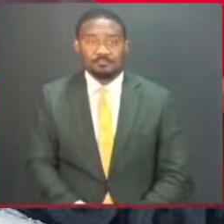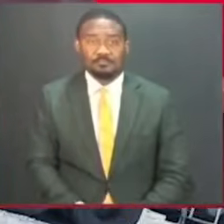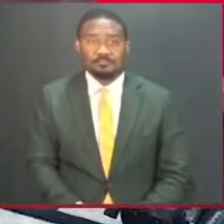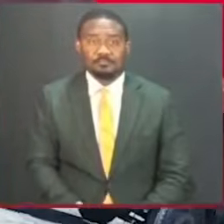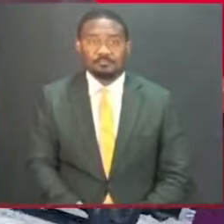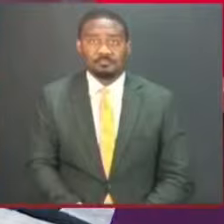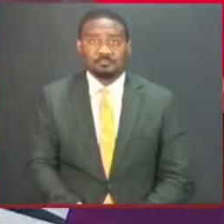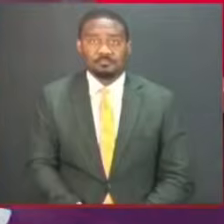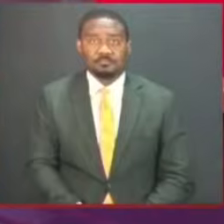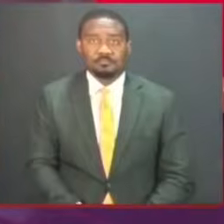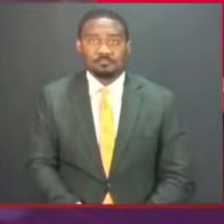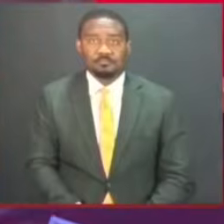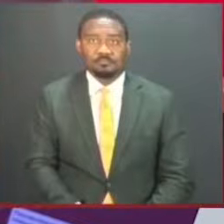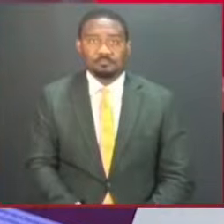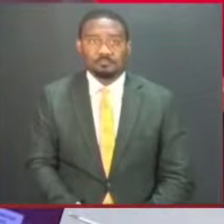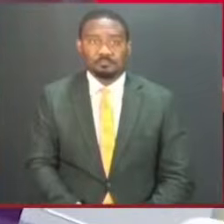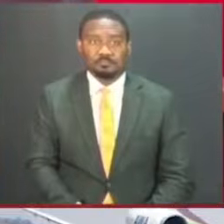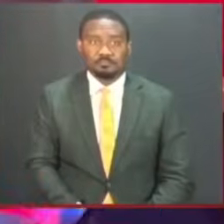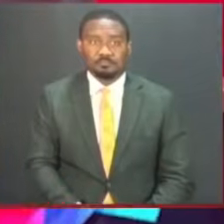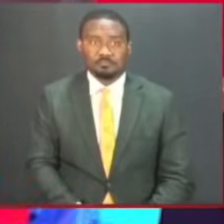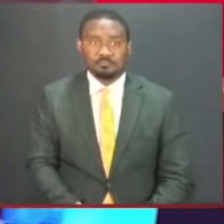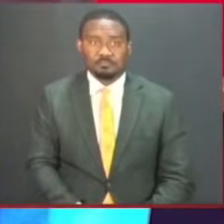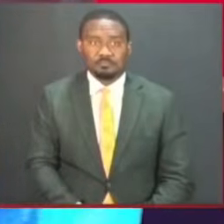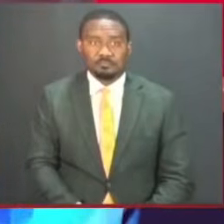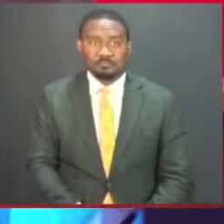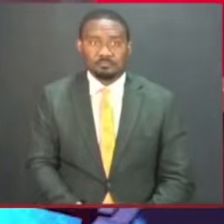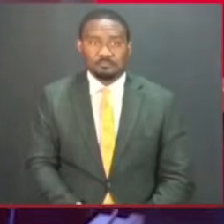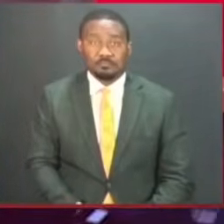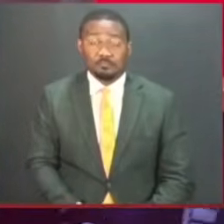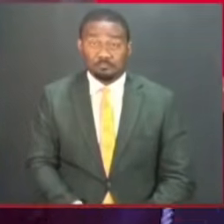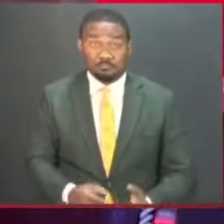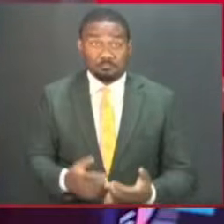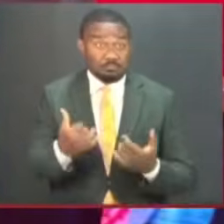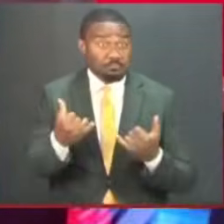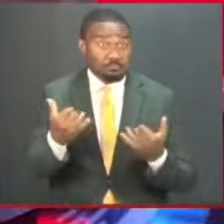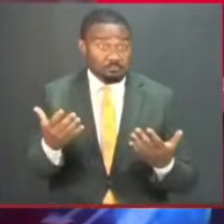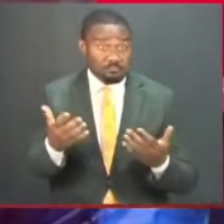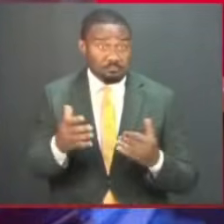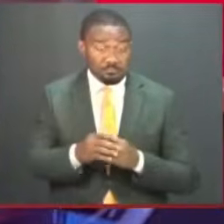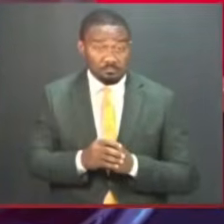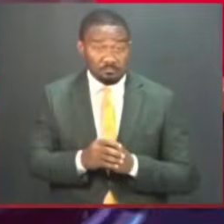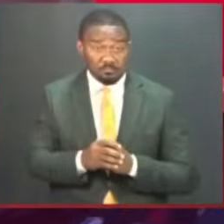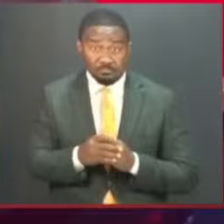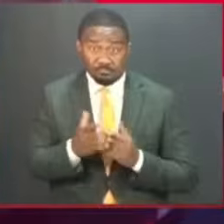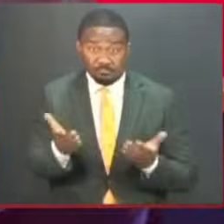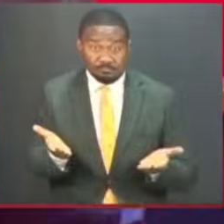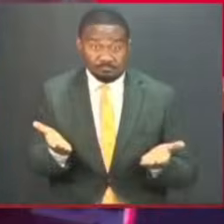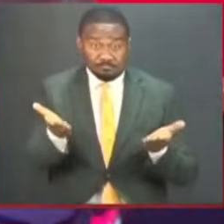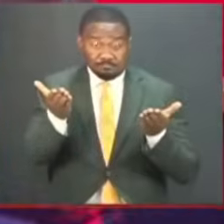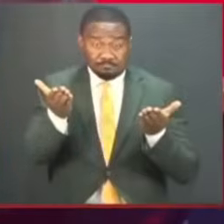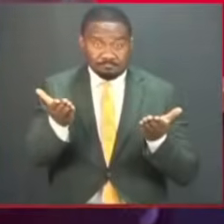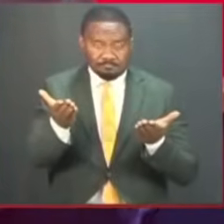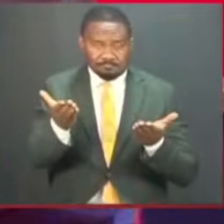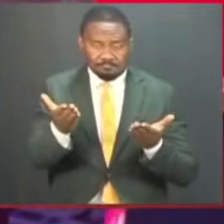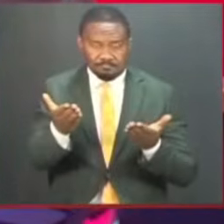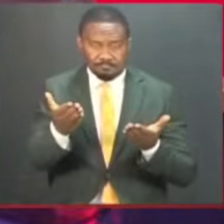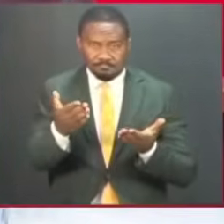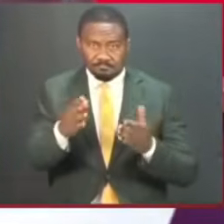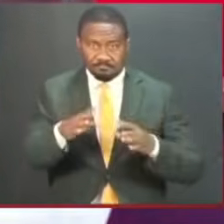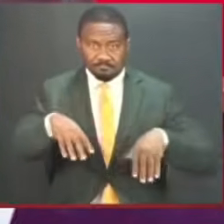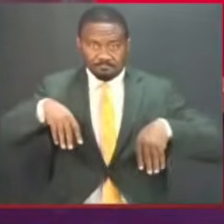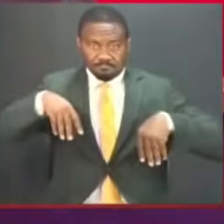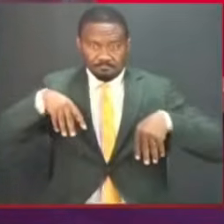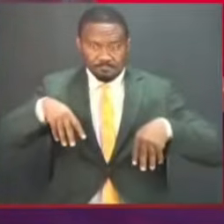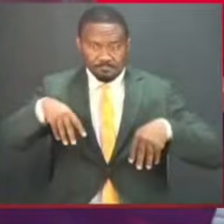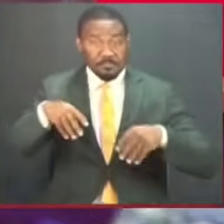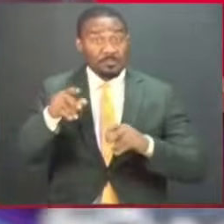want to call on you for us to stand at least in a minute's silence for the